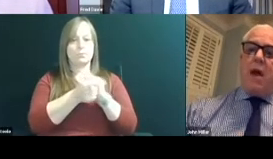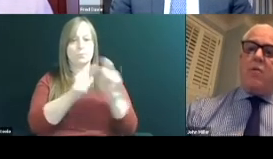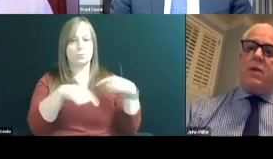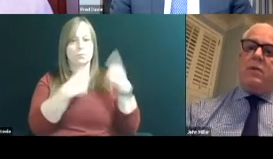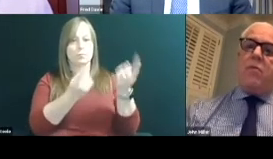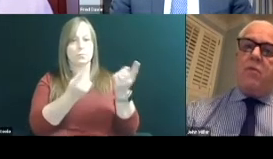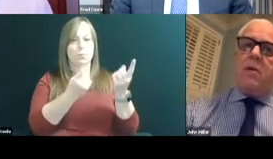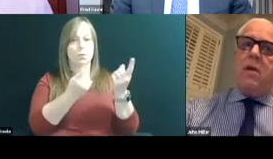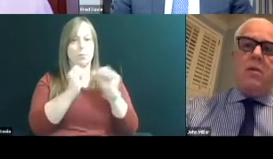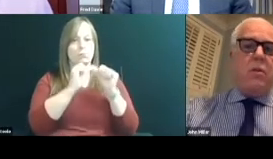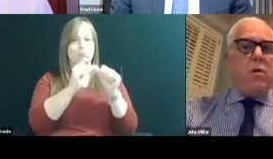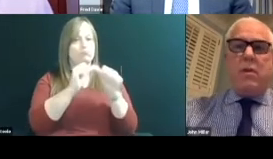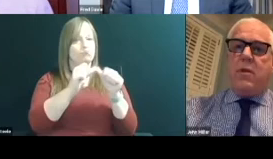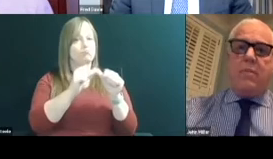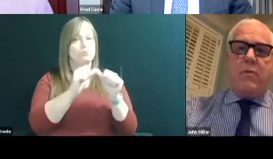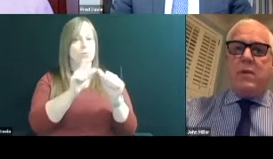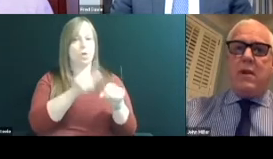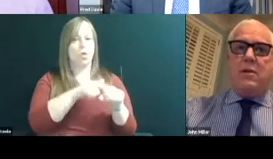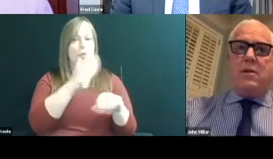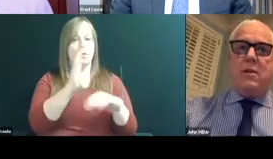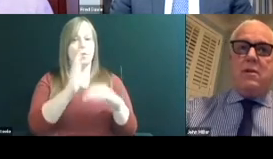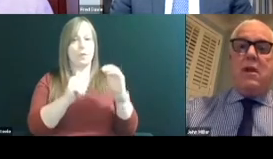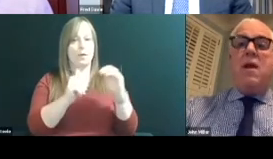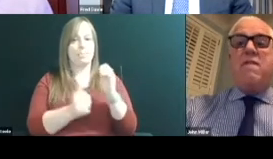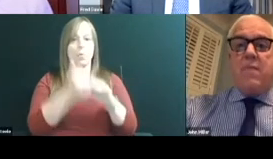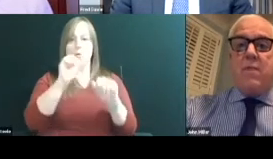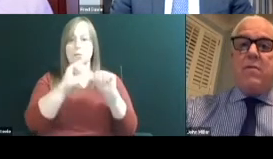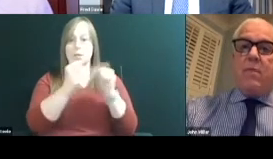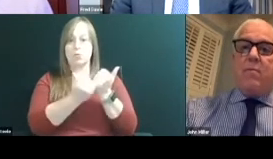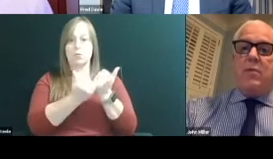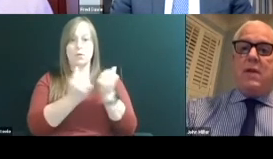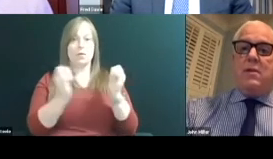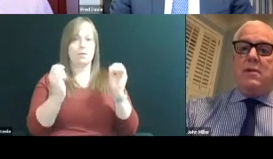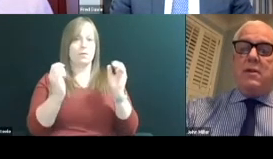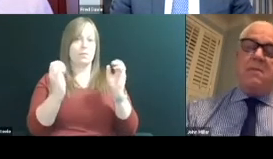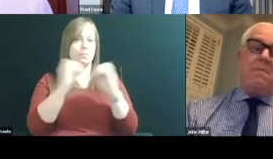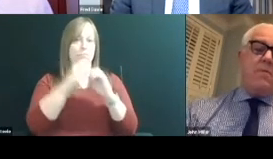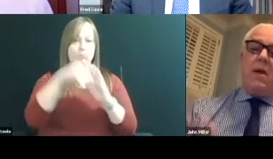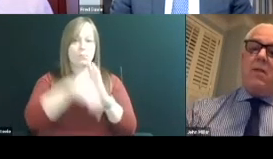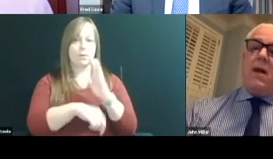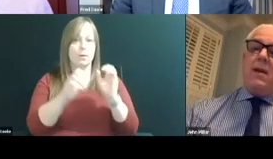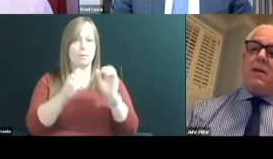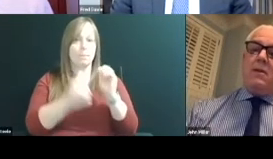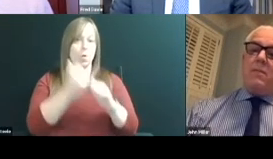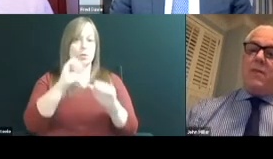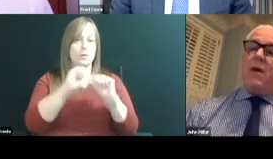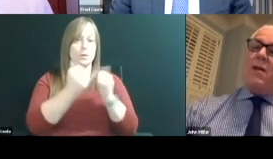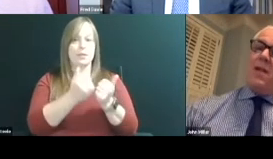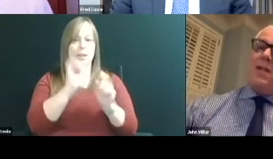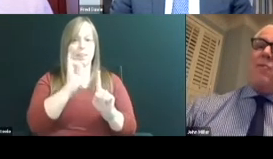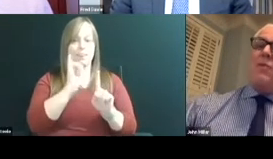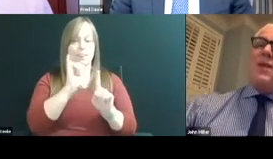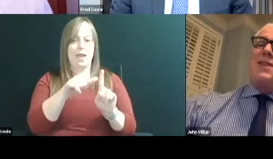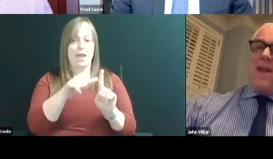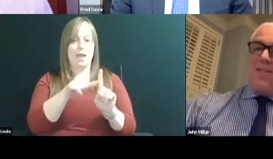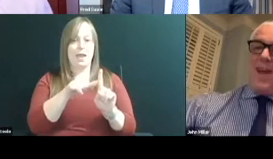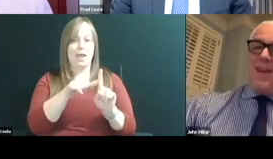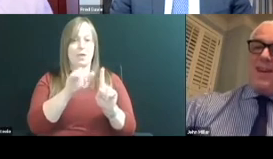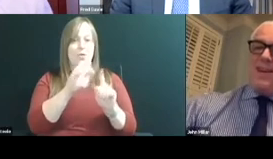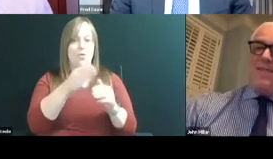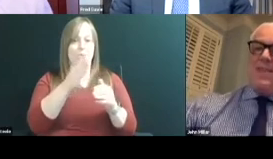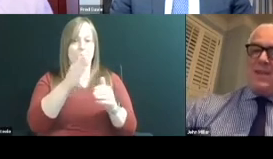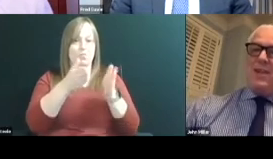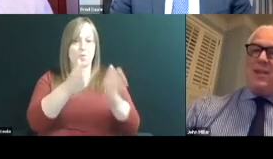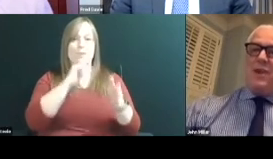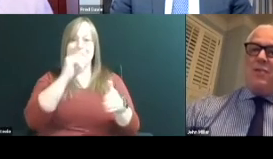going down this road longer than most agencies and further than most agencies. Now that road doesn't have an